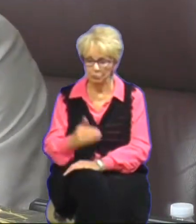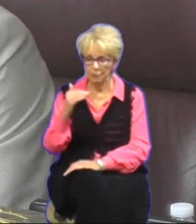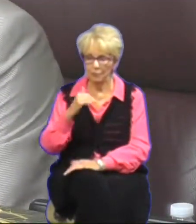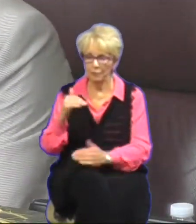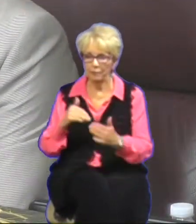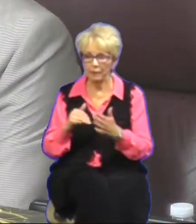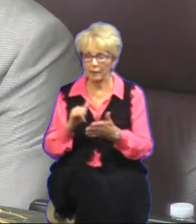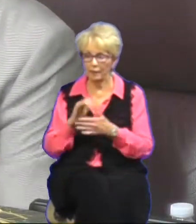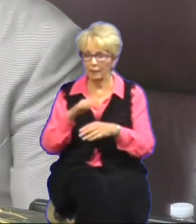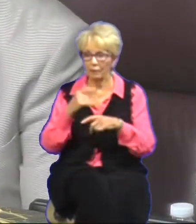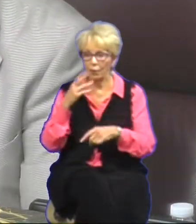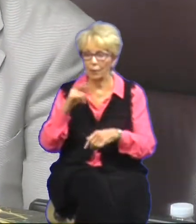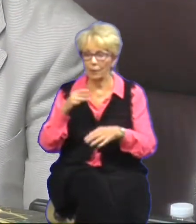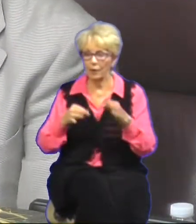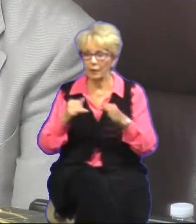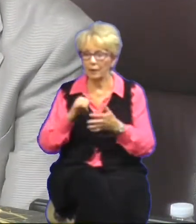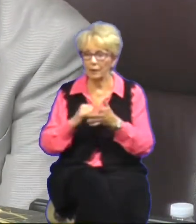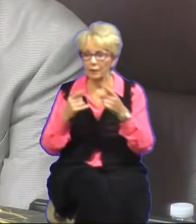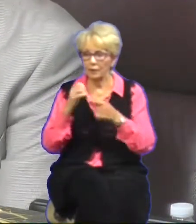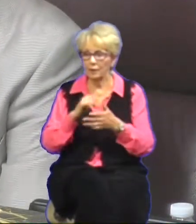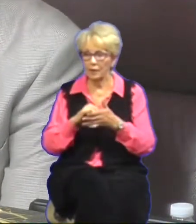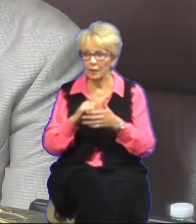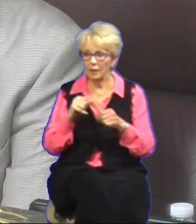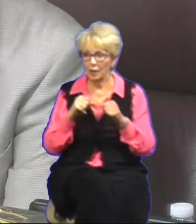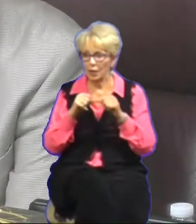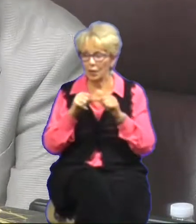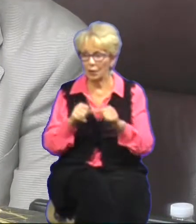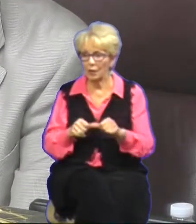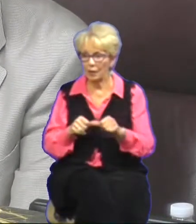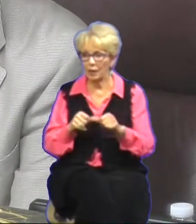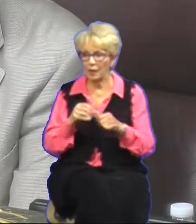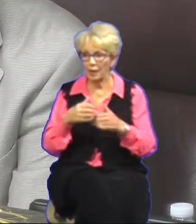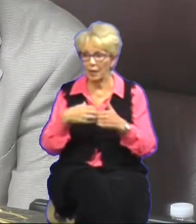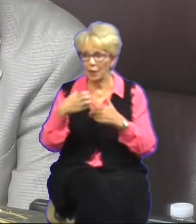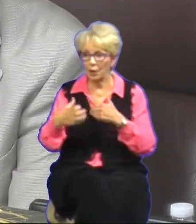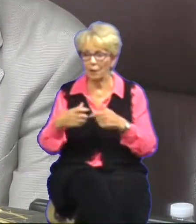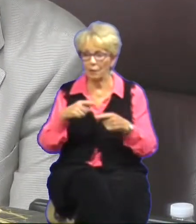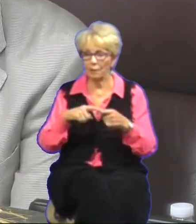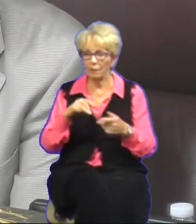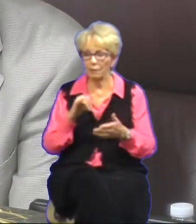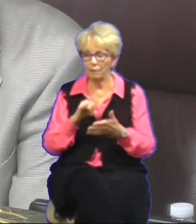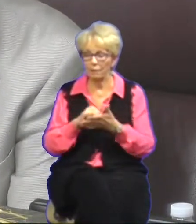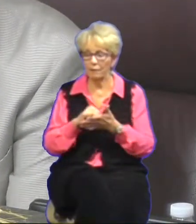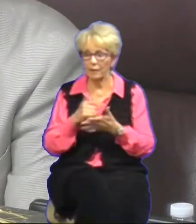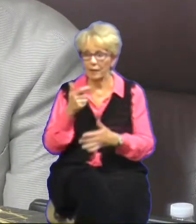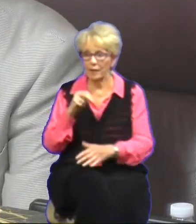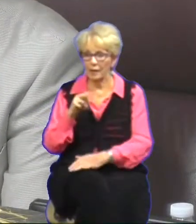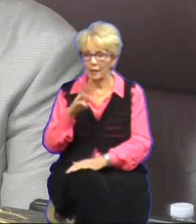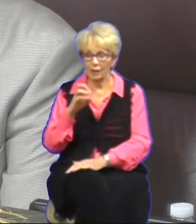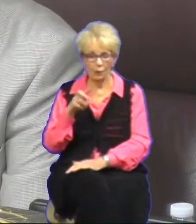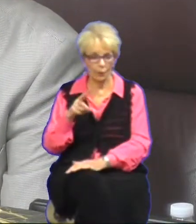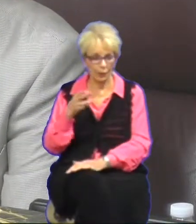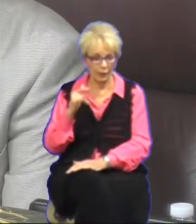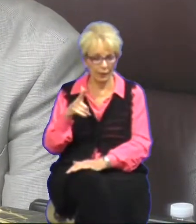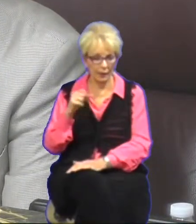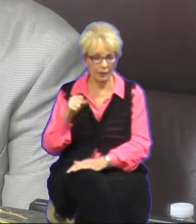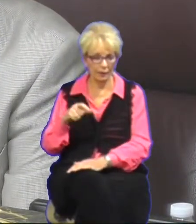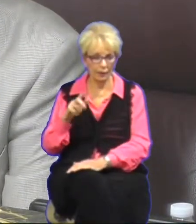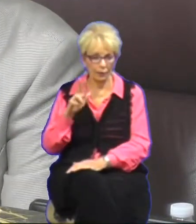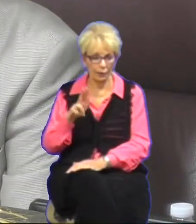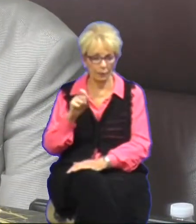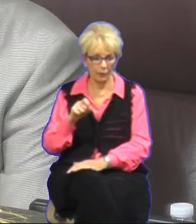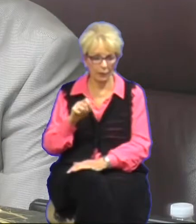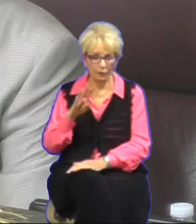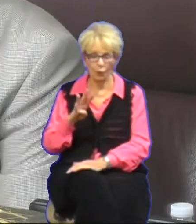is a call for a public hearing to consider a contiguous annexation petition surrounded by Glenwood Hills LP for